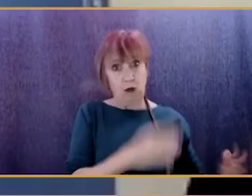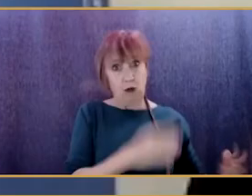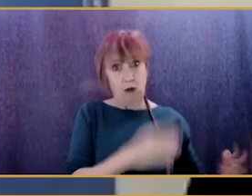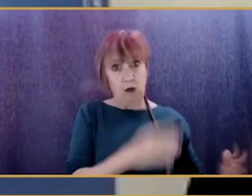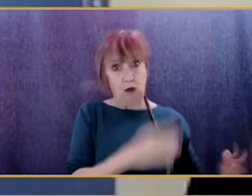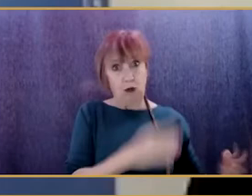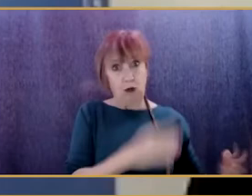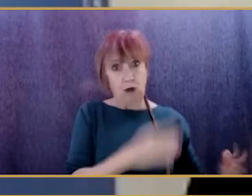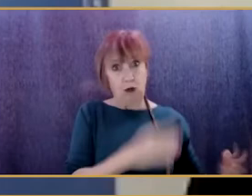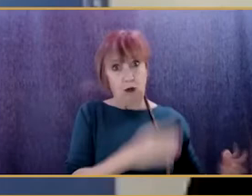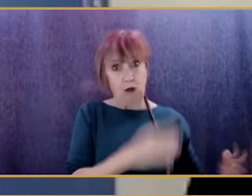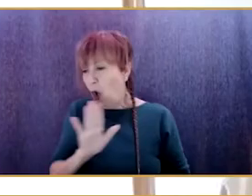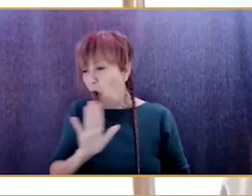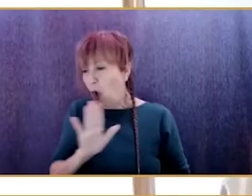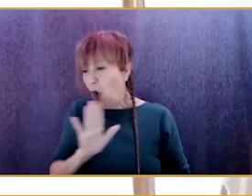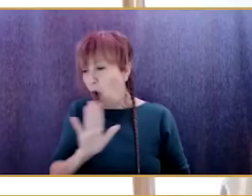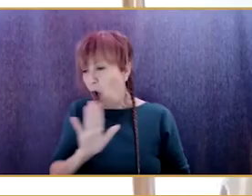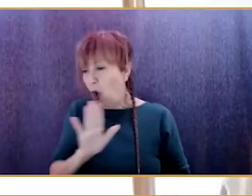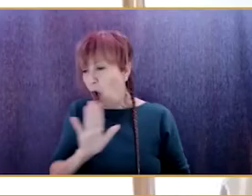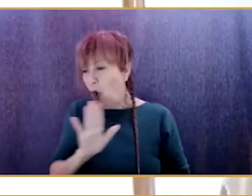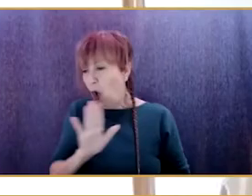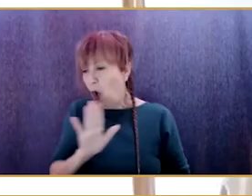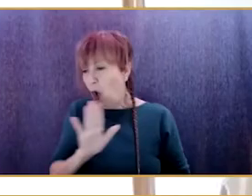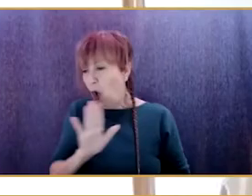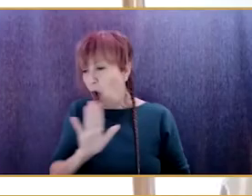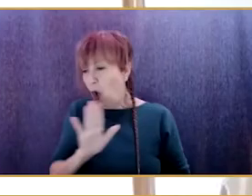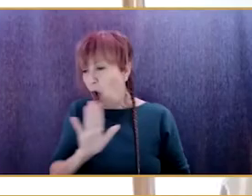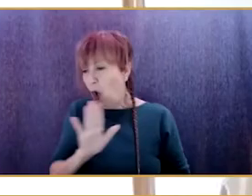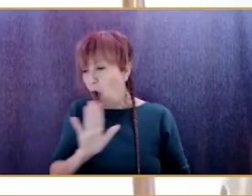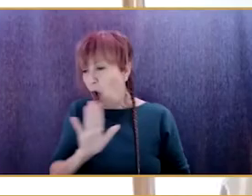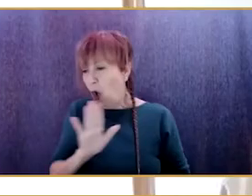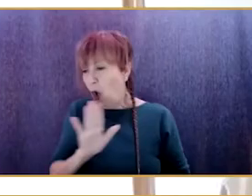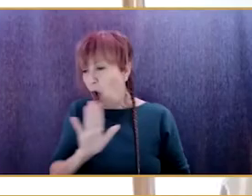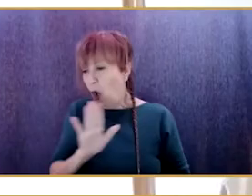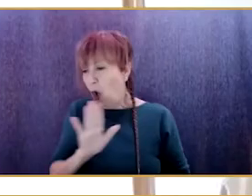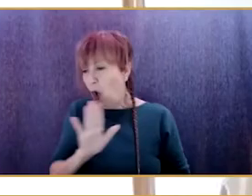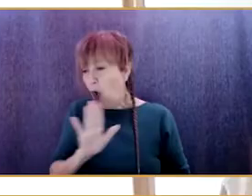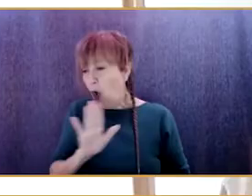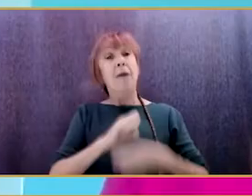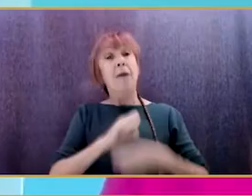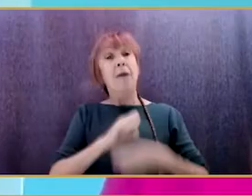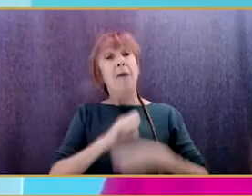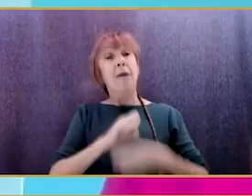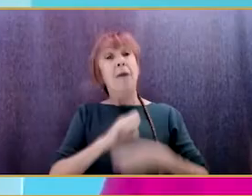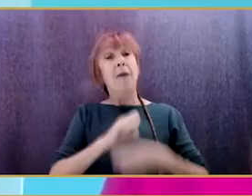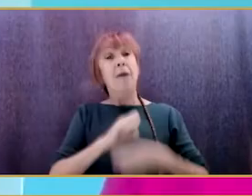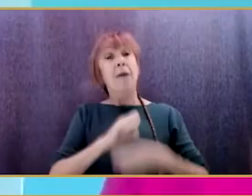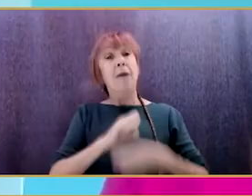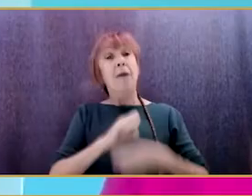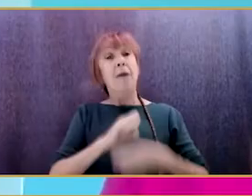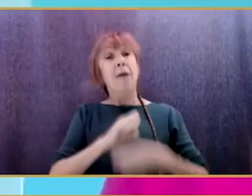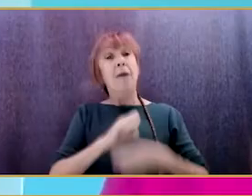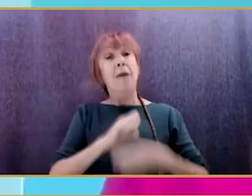Writer, Critic, Educator Carmen Jimenez Smith, Publisher, Noemi Press Joanna